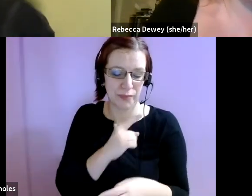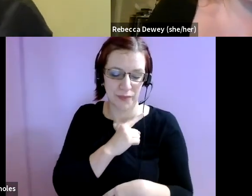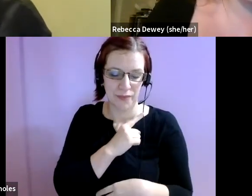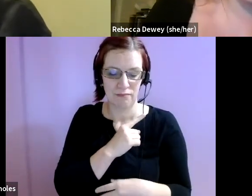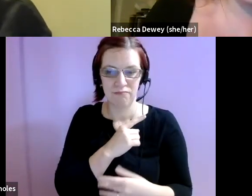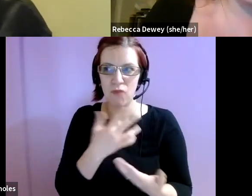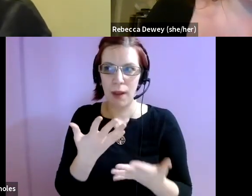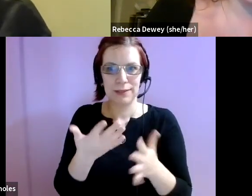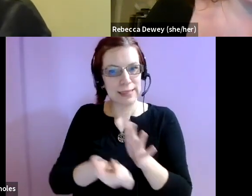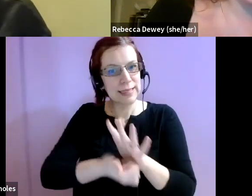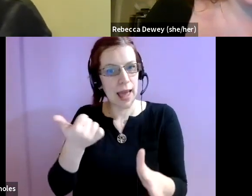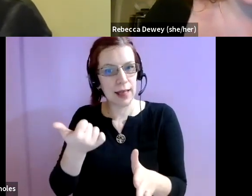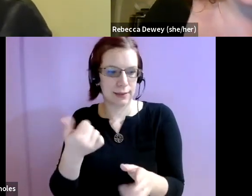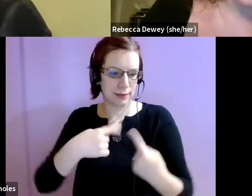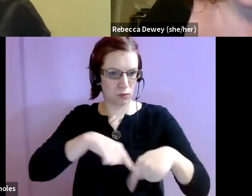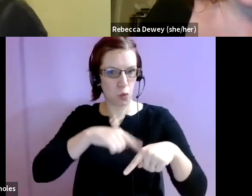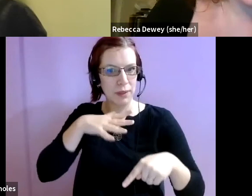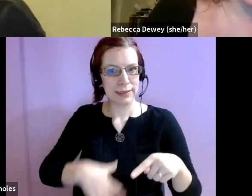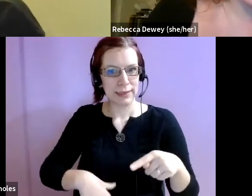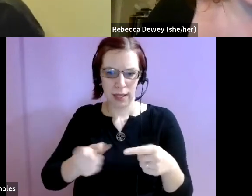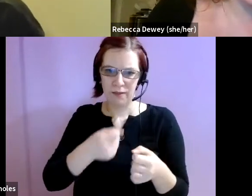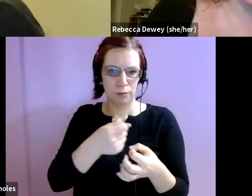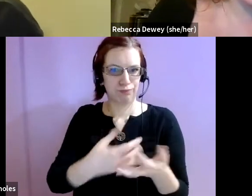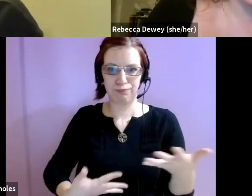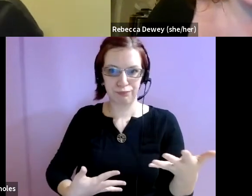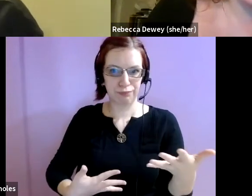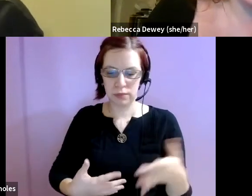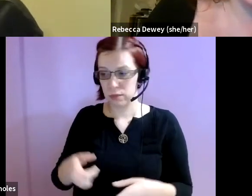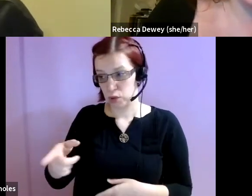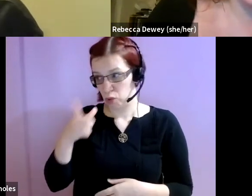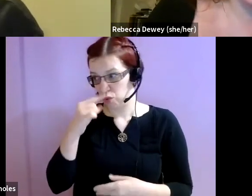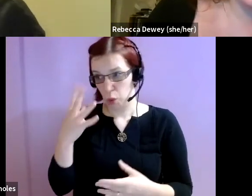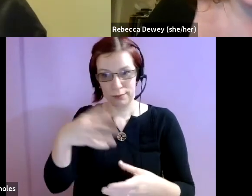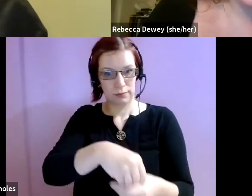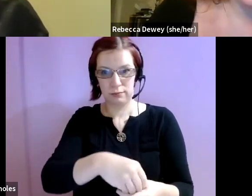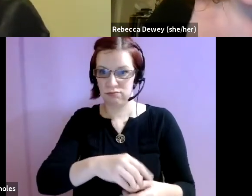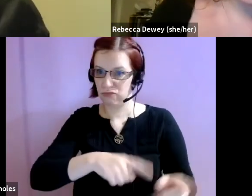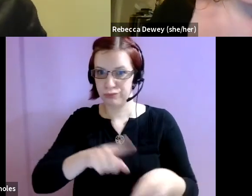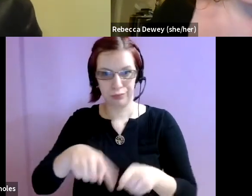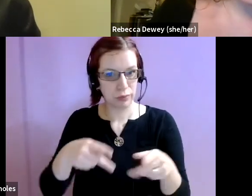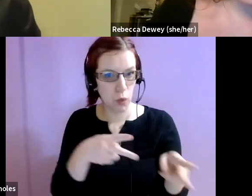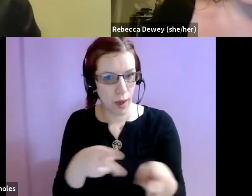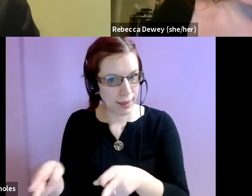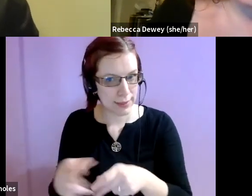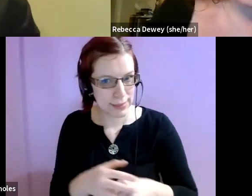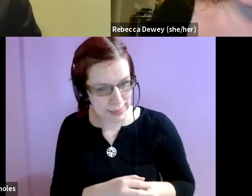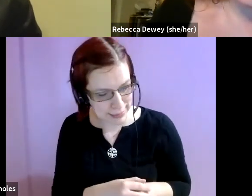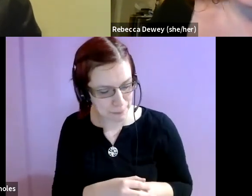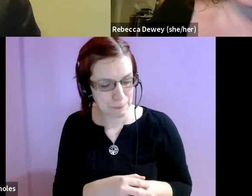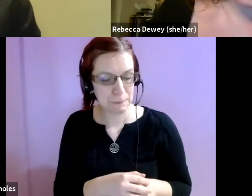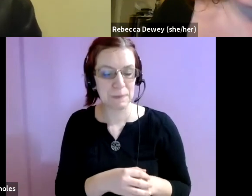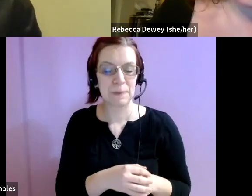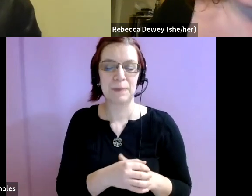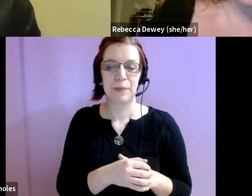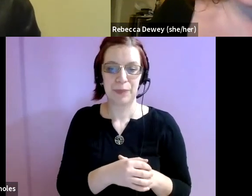skills that are needed, and so you could be involved in a whole number of different ways. So we